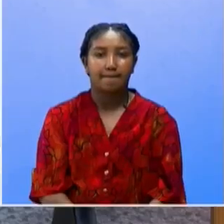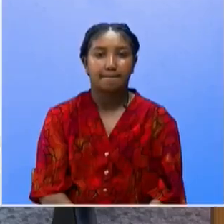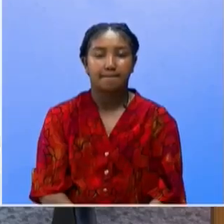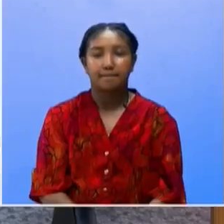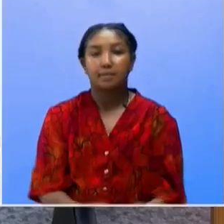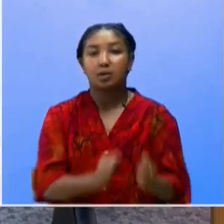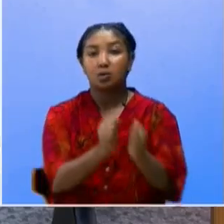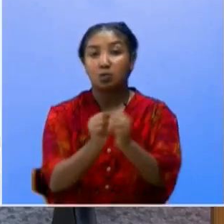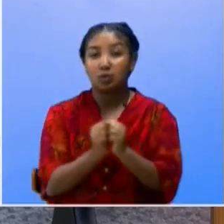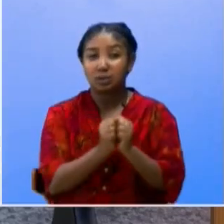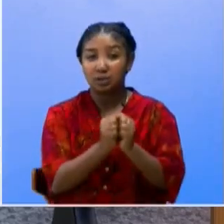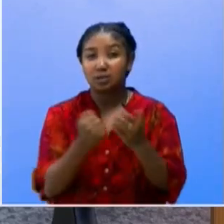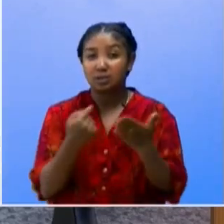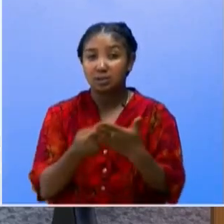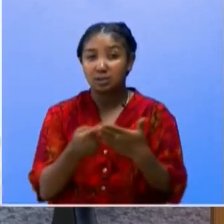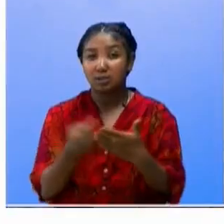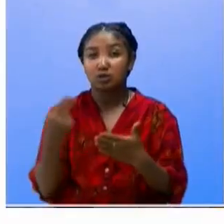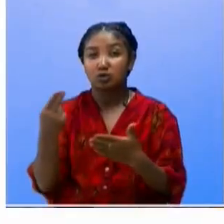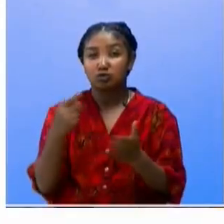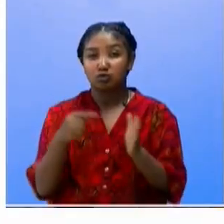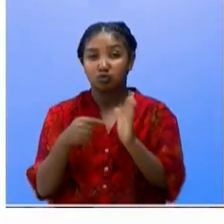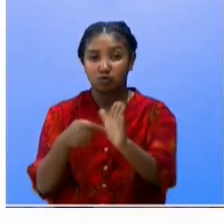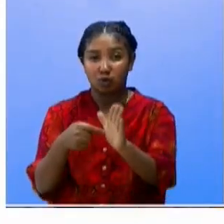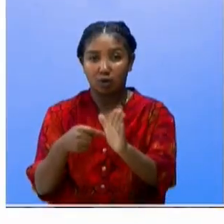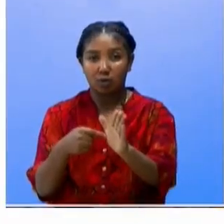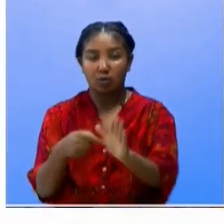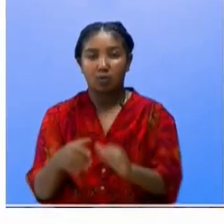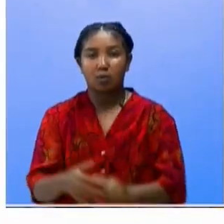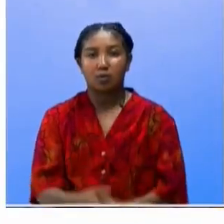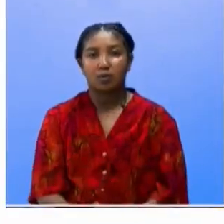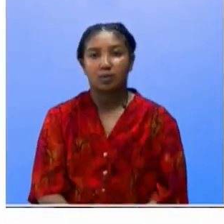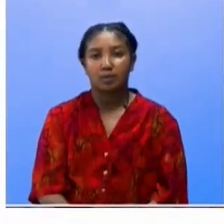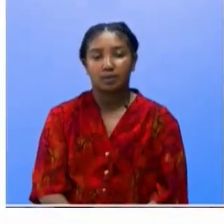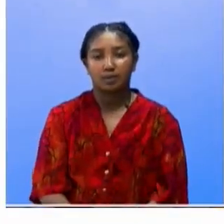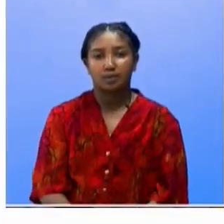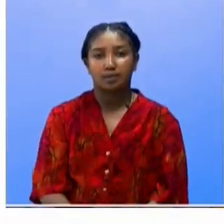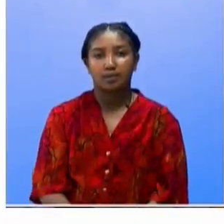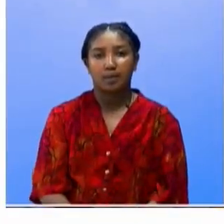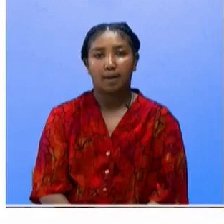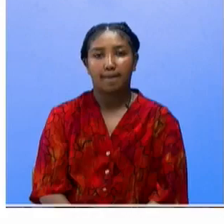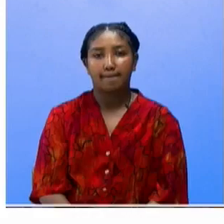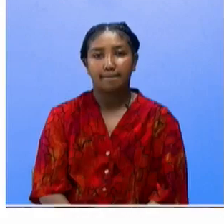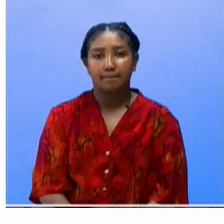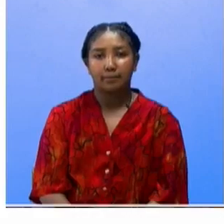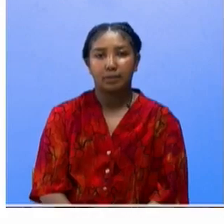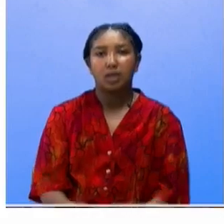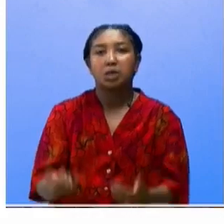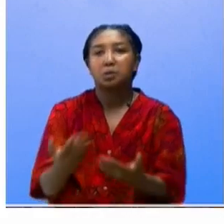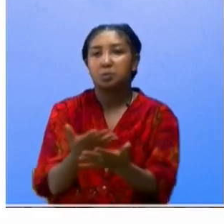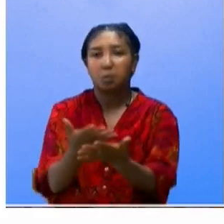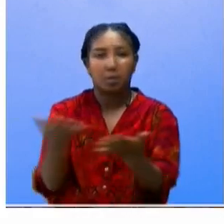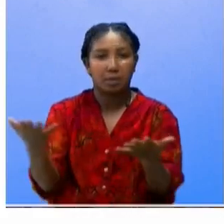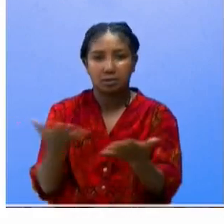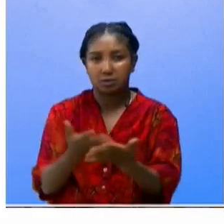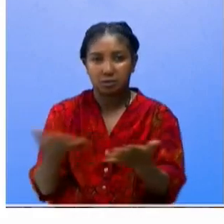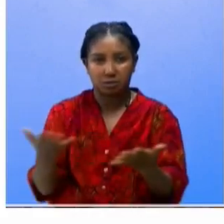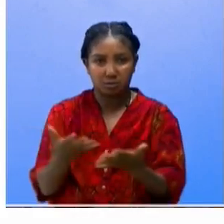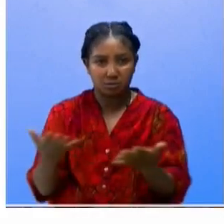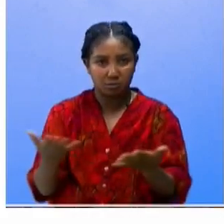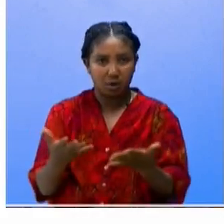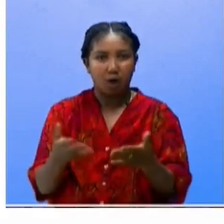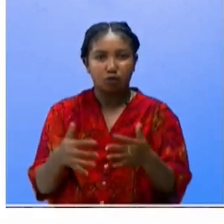Here, this is used to show, yes, the instrument or